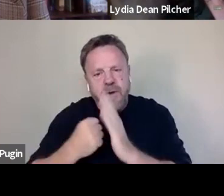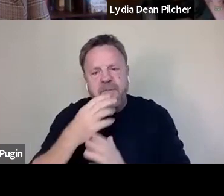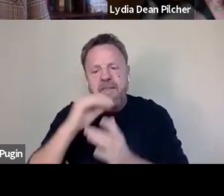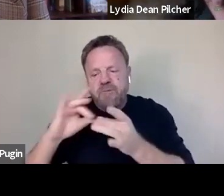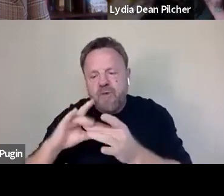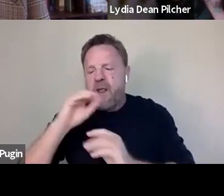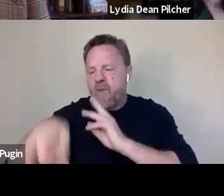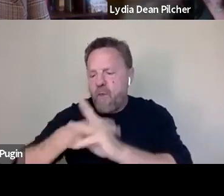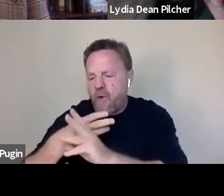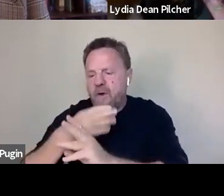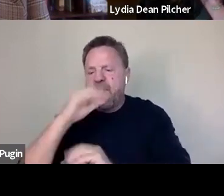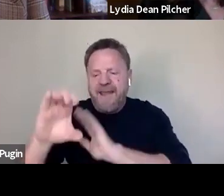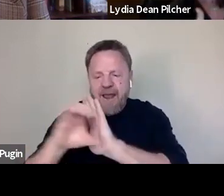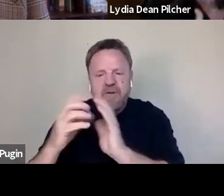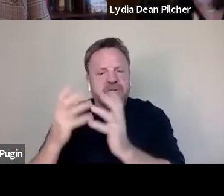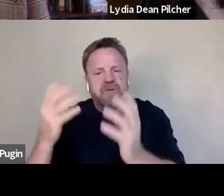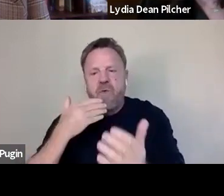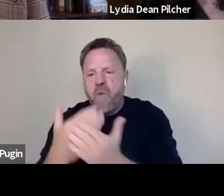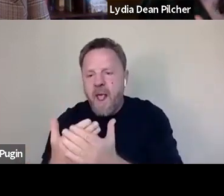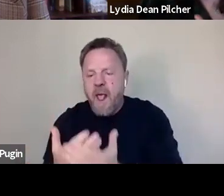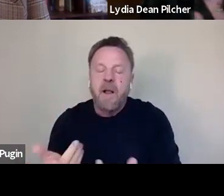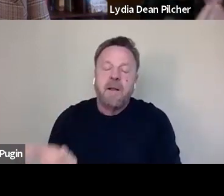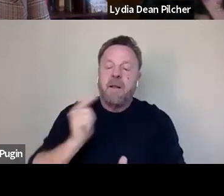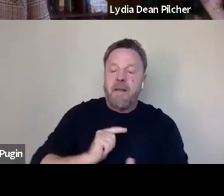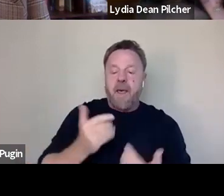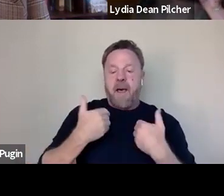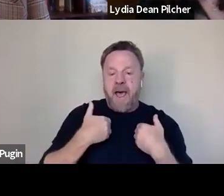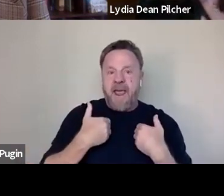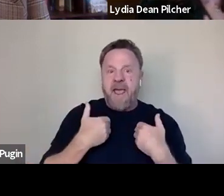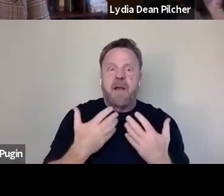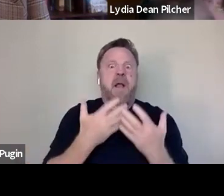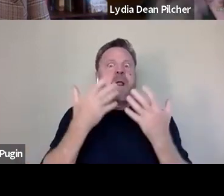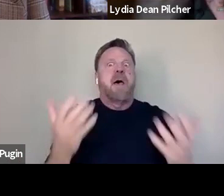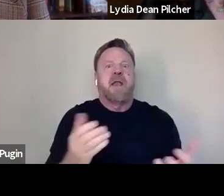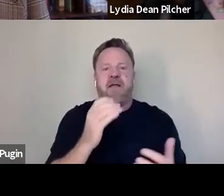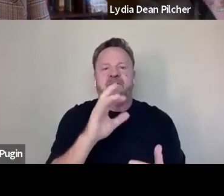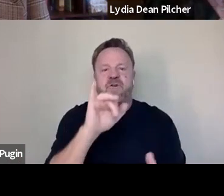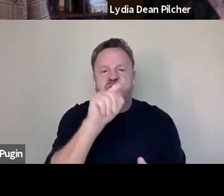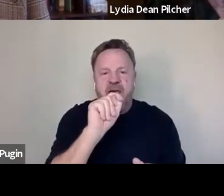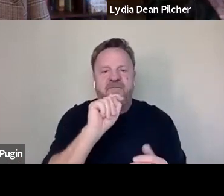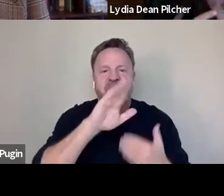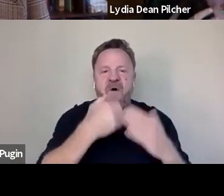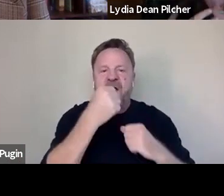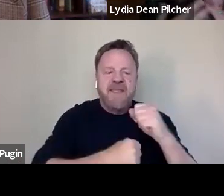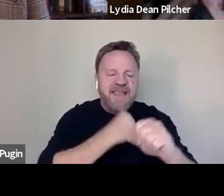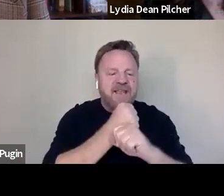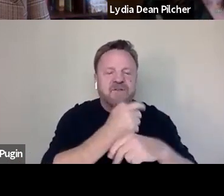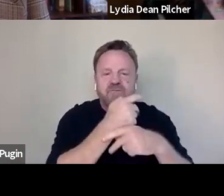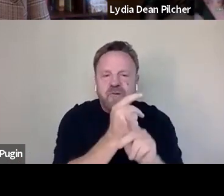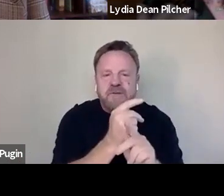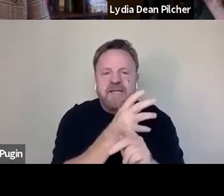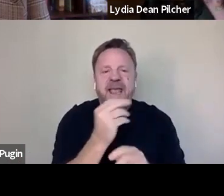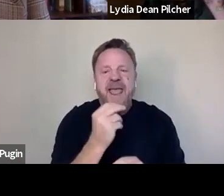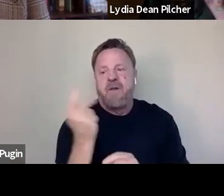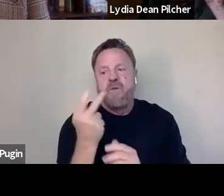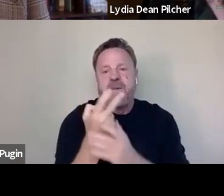world and the characters so well. And I had all this boatload of craft from all the years of producing, and we both